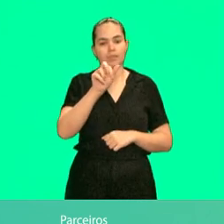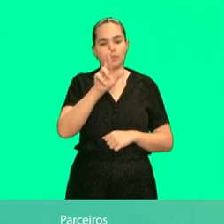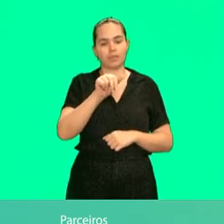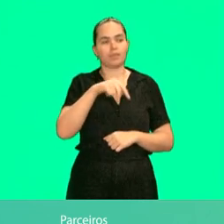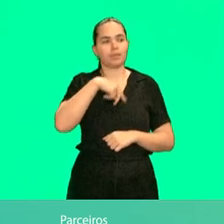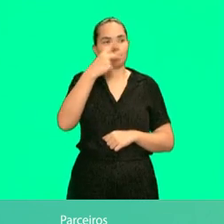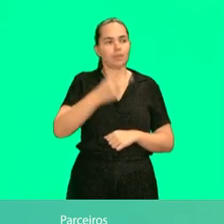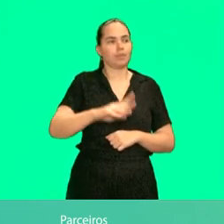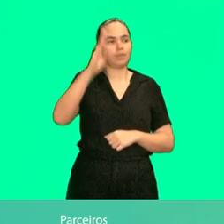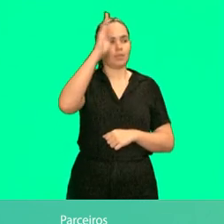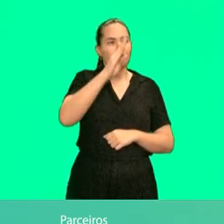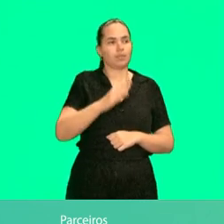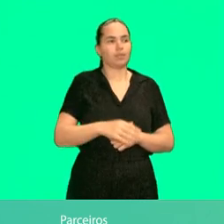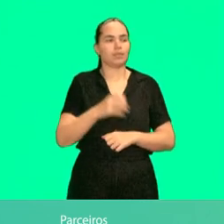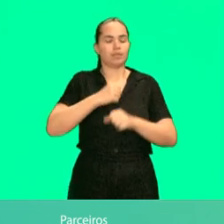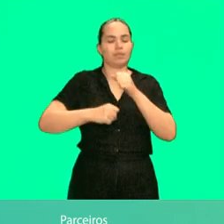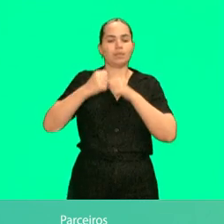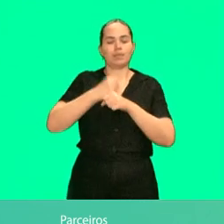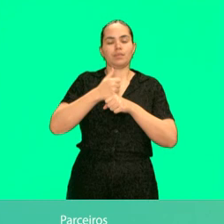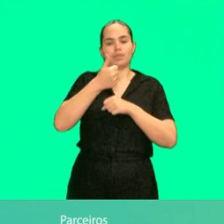years,